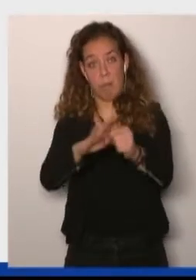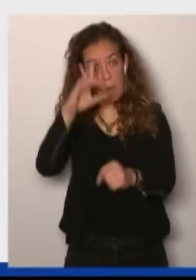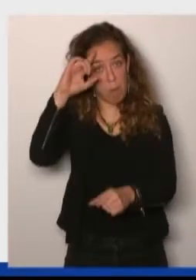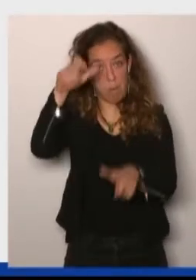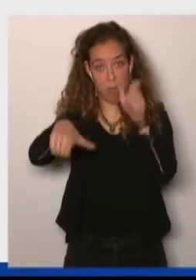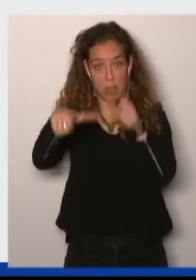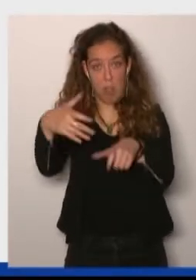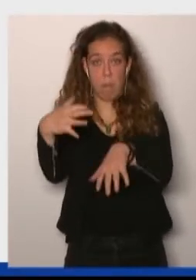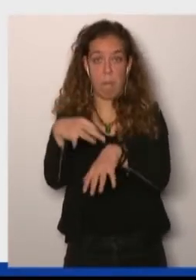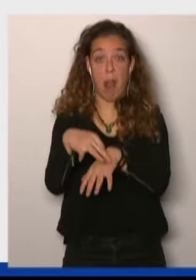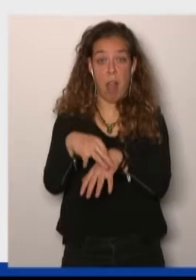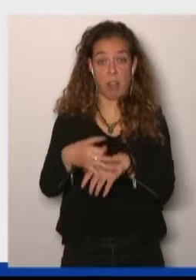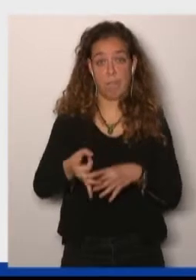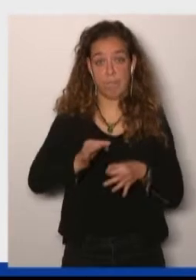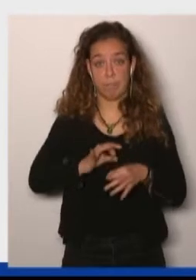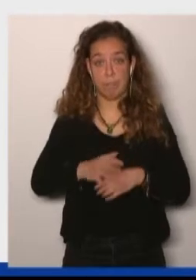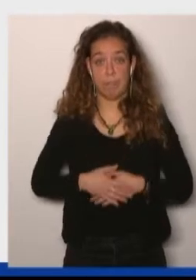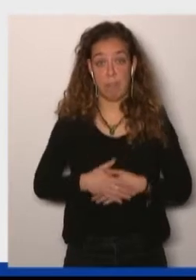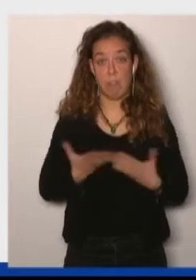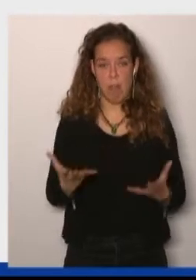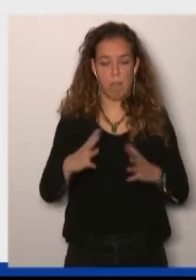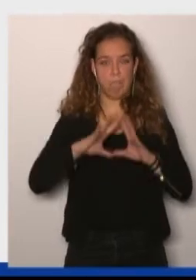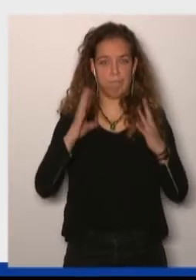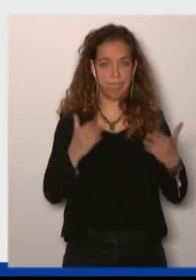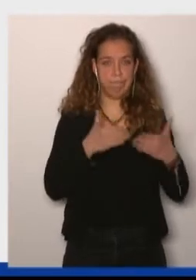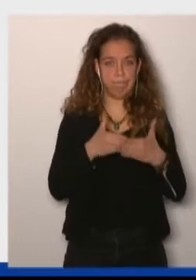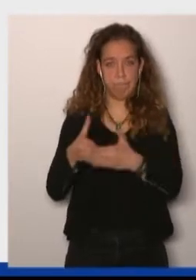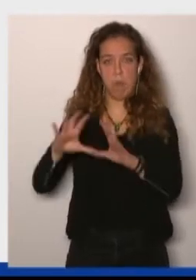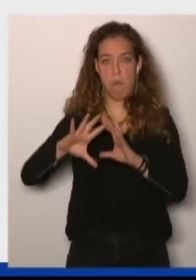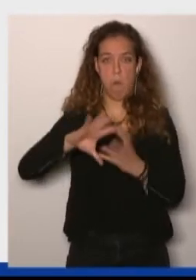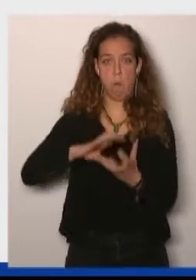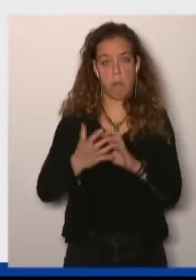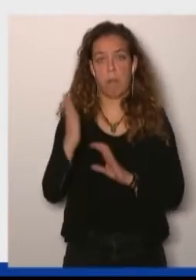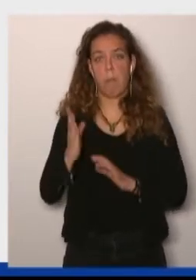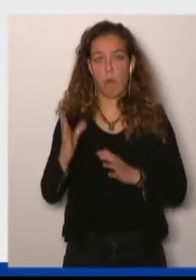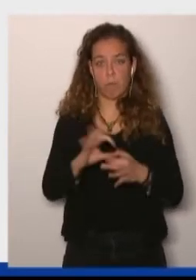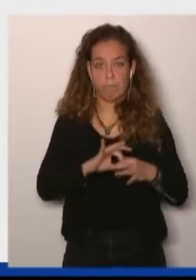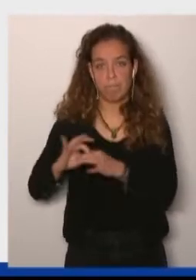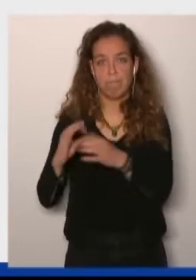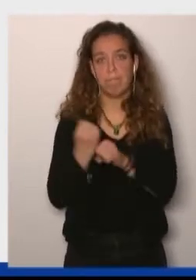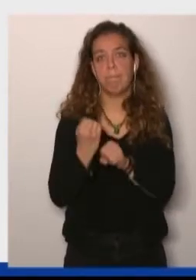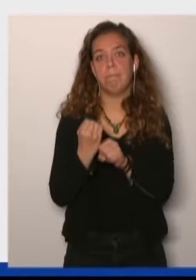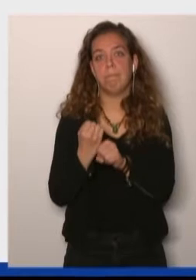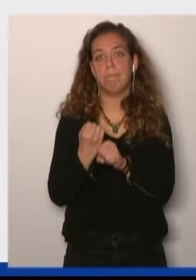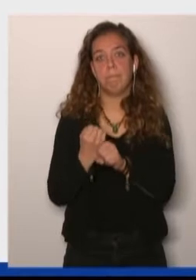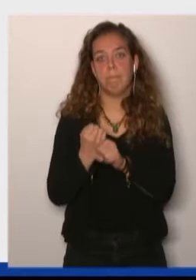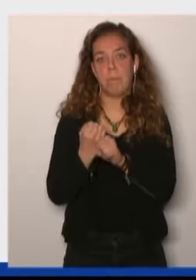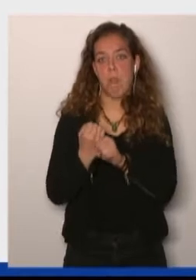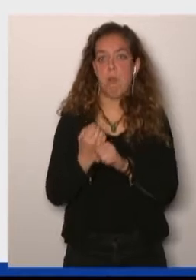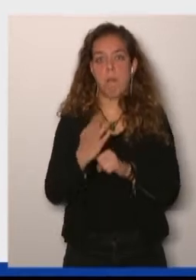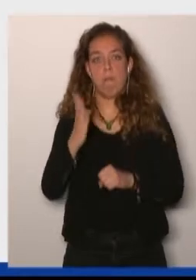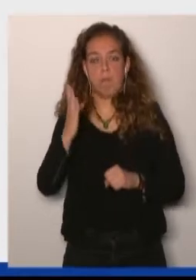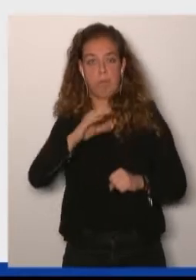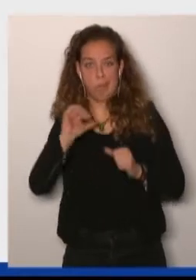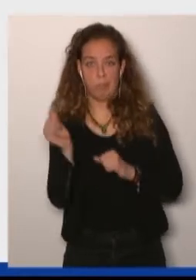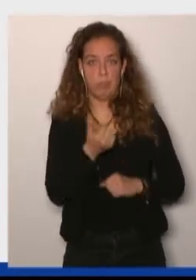complexities, I think we need to collaborate and work together within the spirit of shared responsibilities. And by we, I really mean all stakeholders involved in